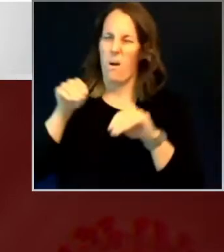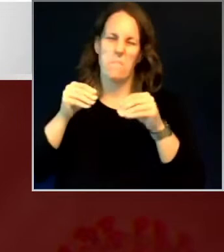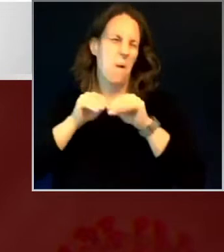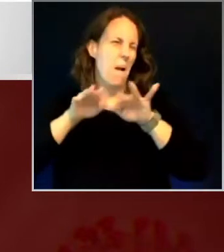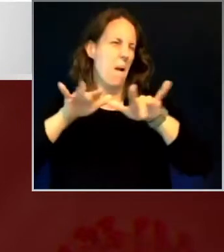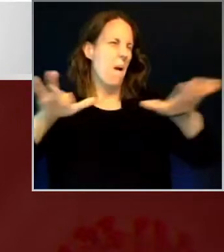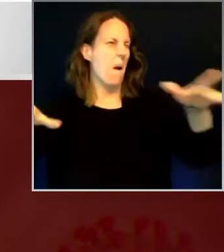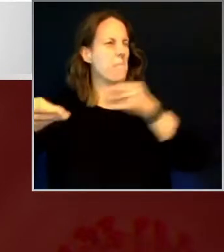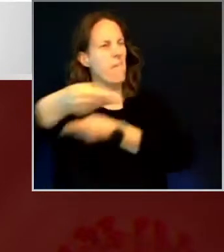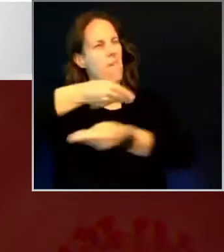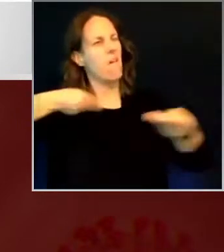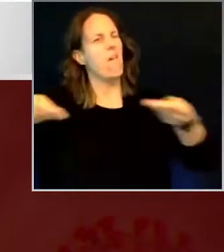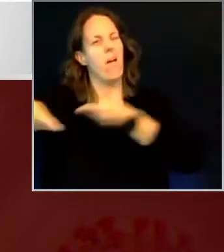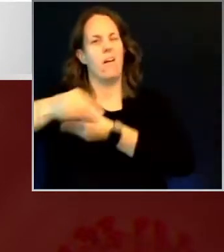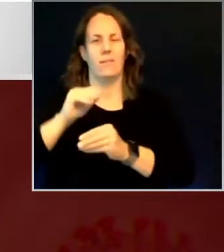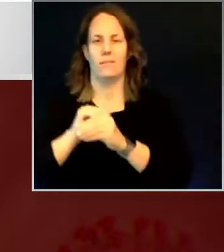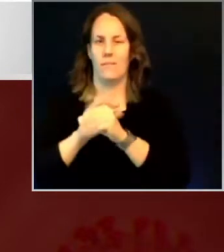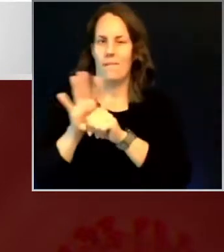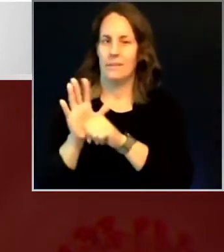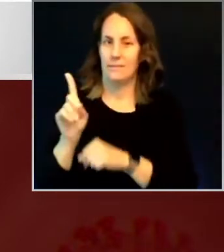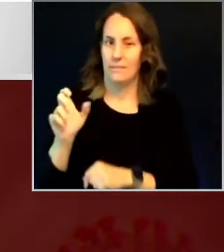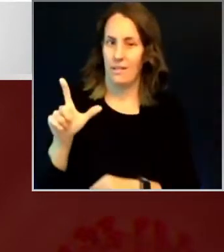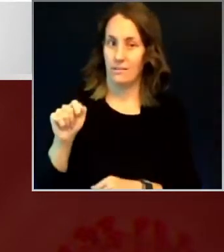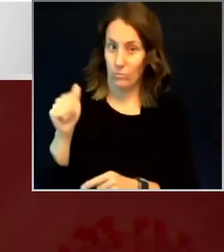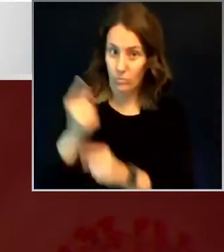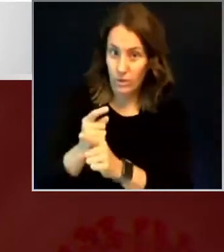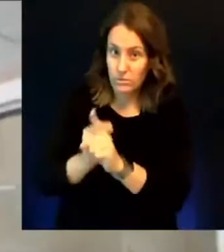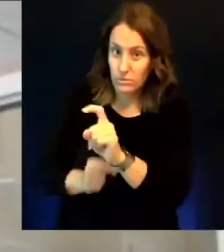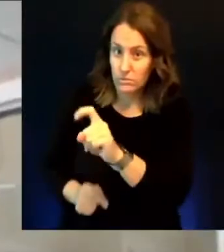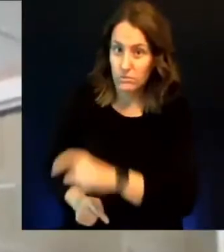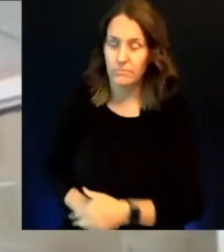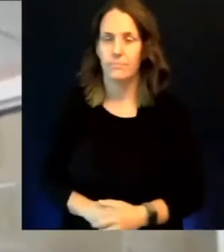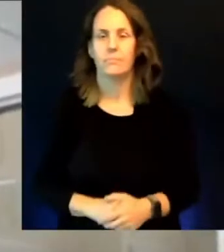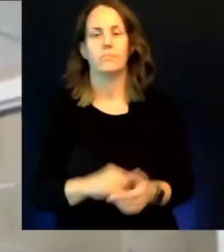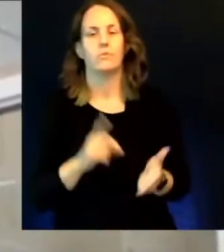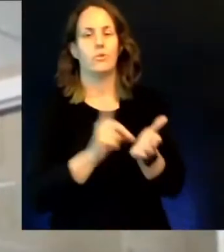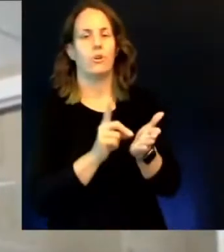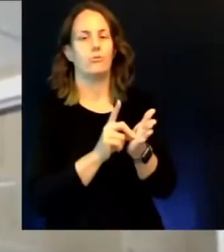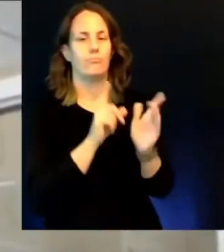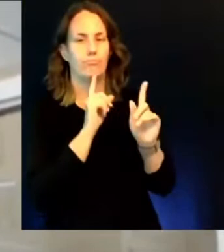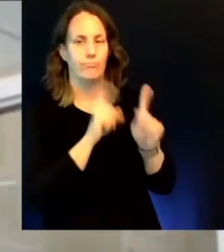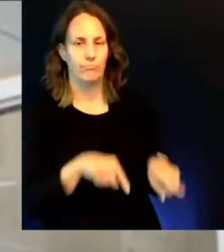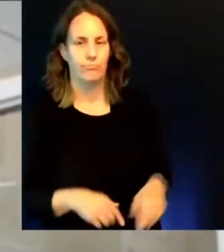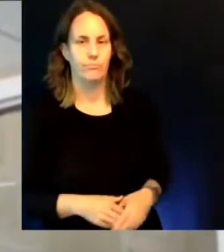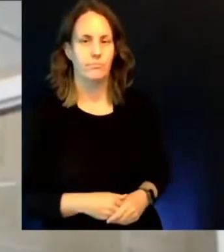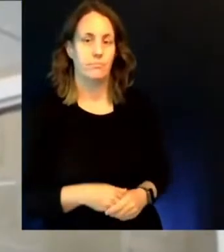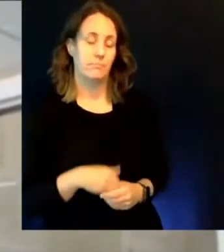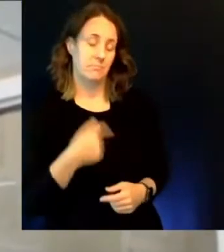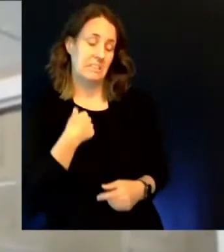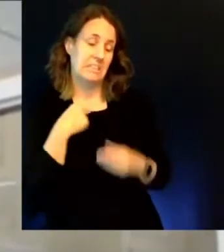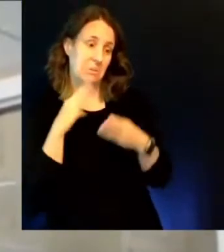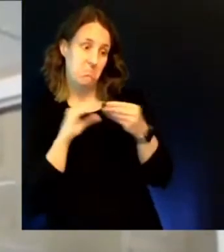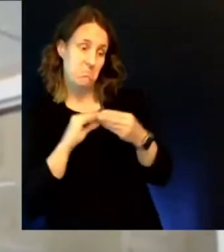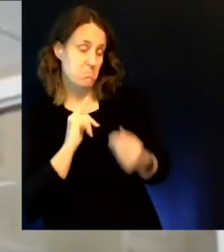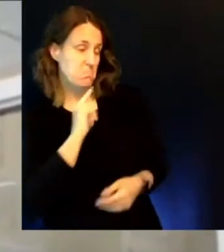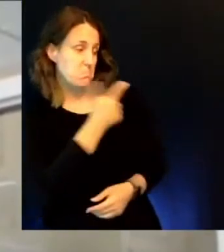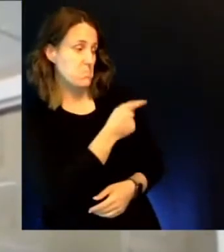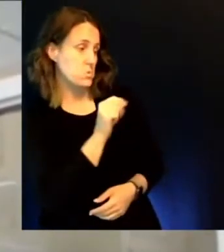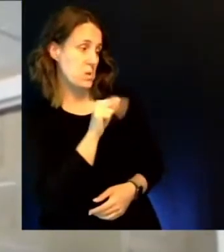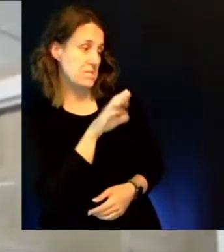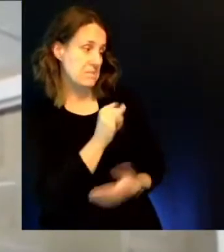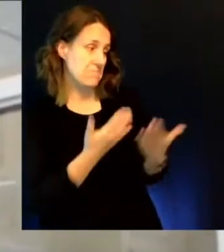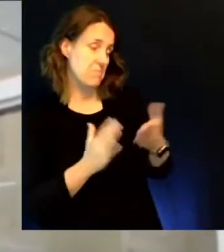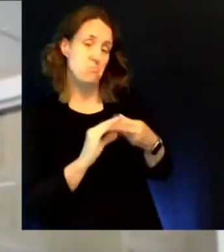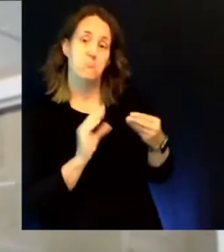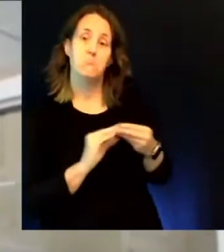Well, I'd say, and Tracy, you can weigh in if you have other perspectives. So I think it's generally true of vaccinated and unvaccinated cases